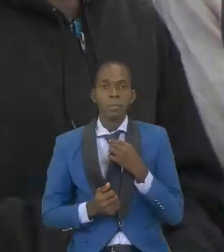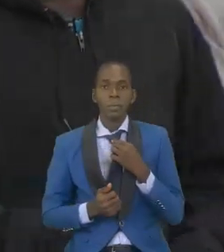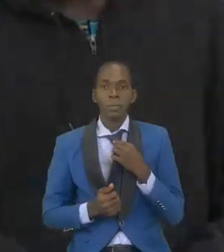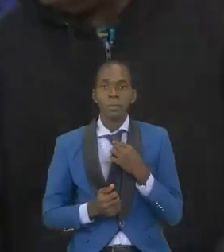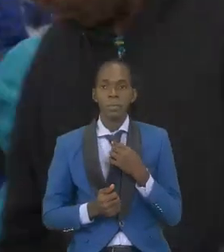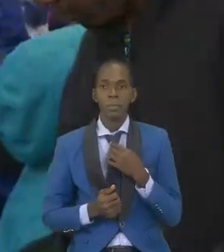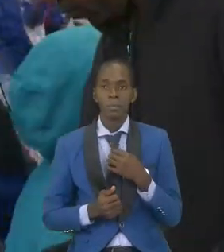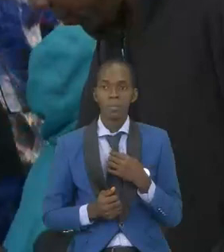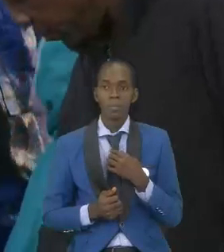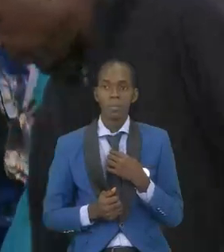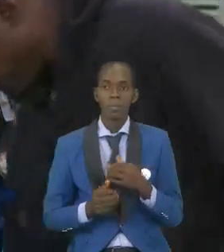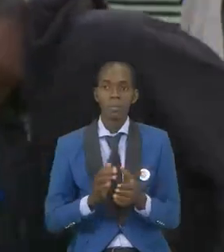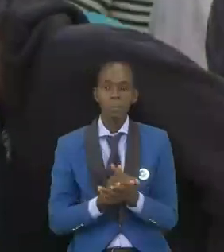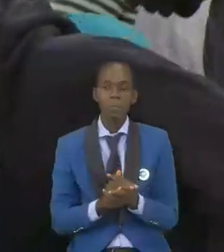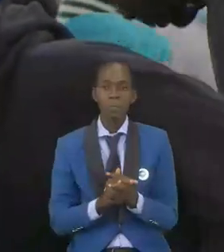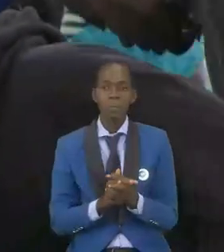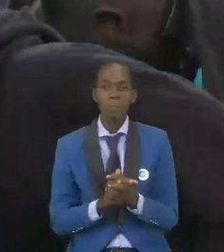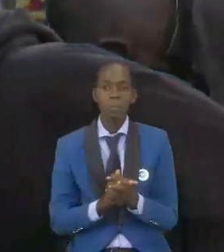Thank you very much. You can sit down.